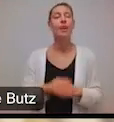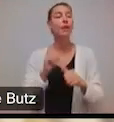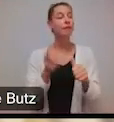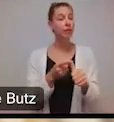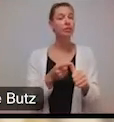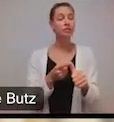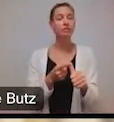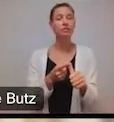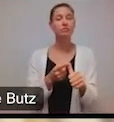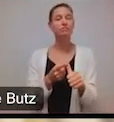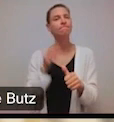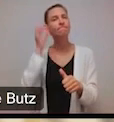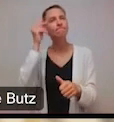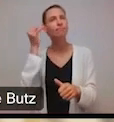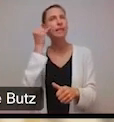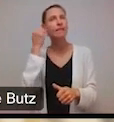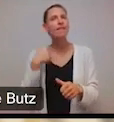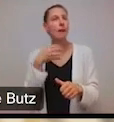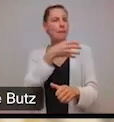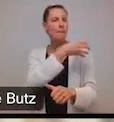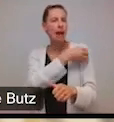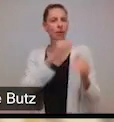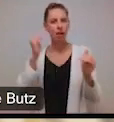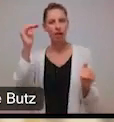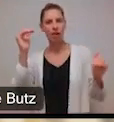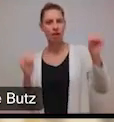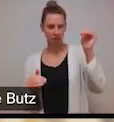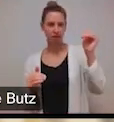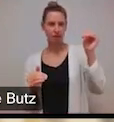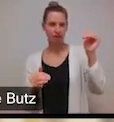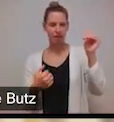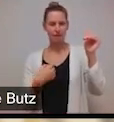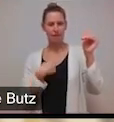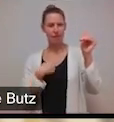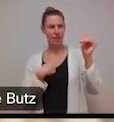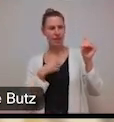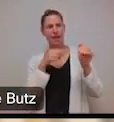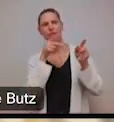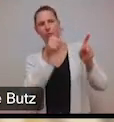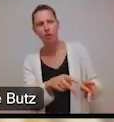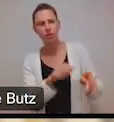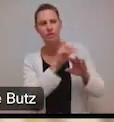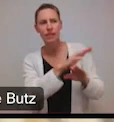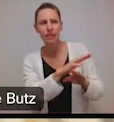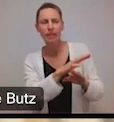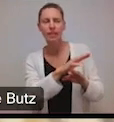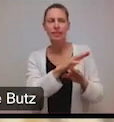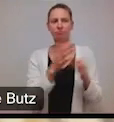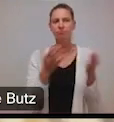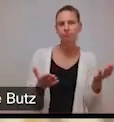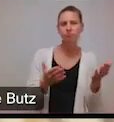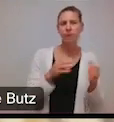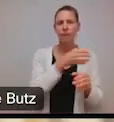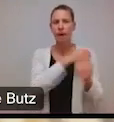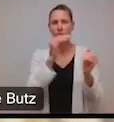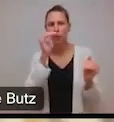if there's a difference in power between you and the recipient of your email. So that's when we were